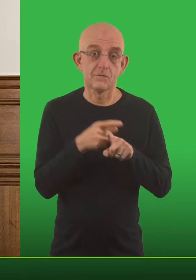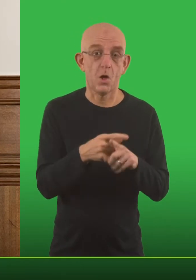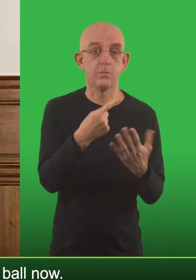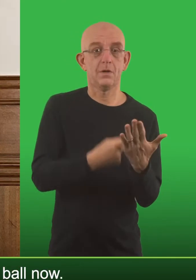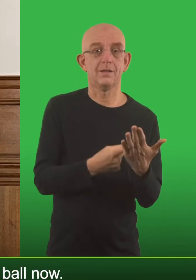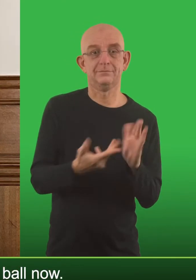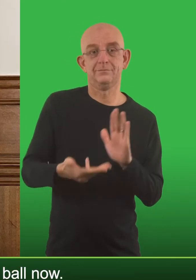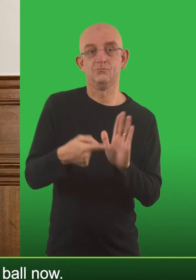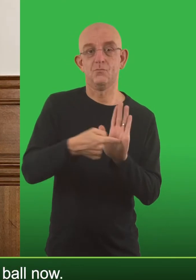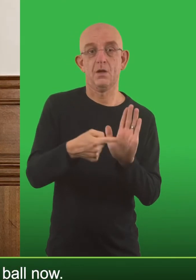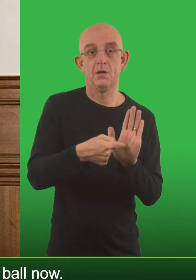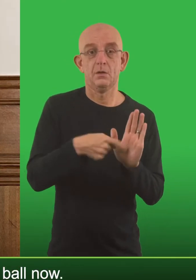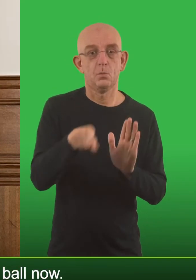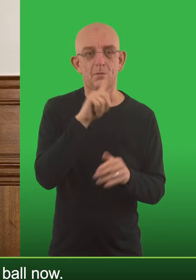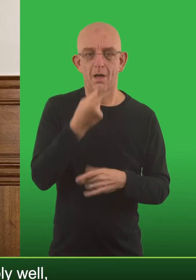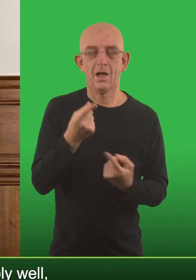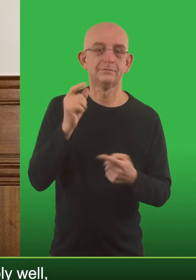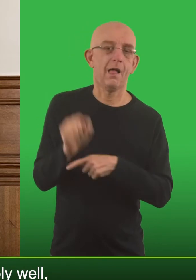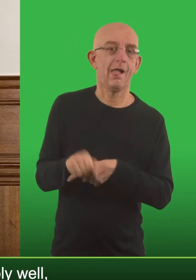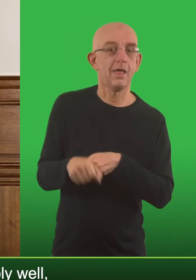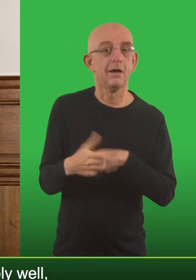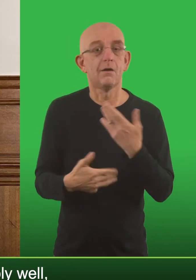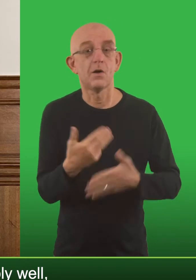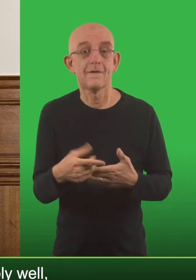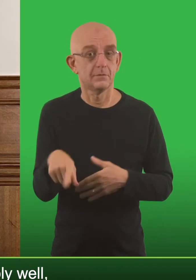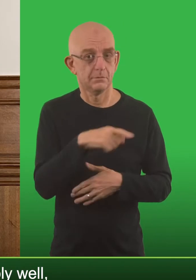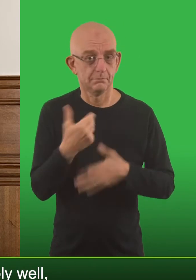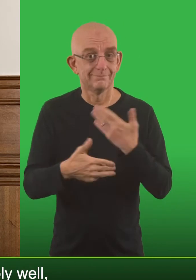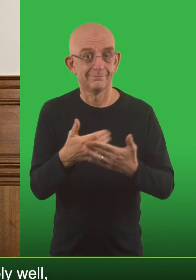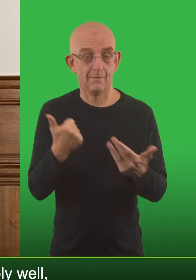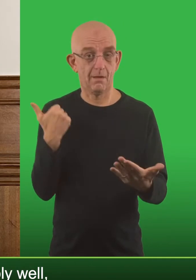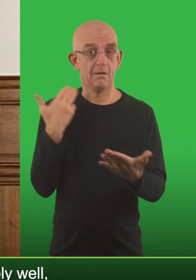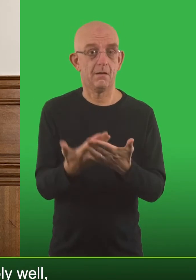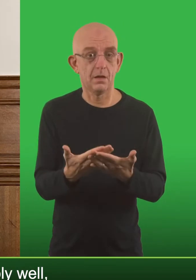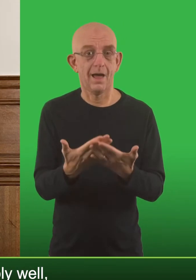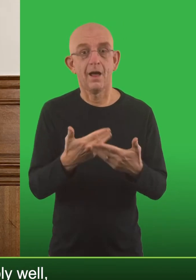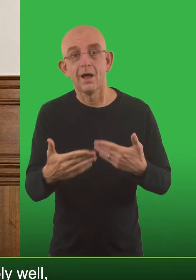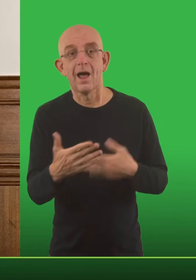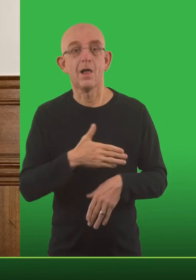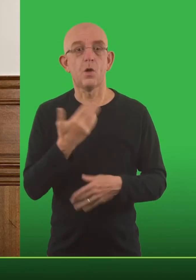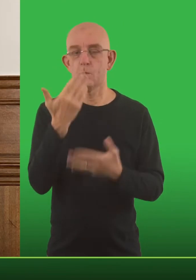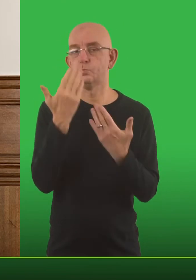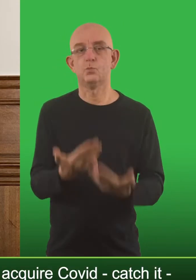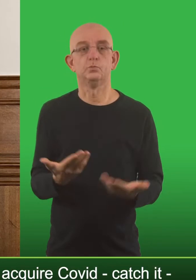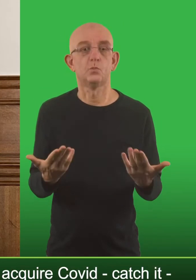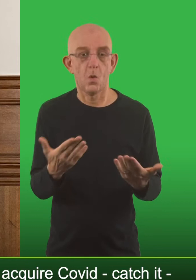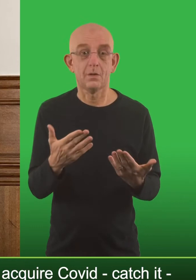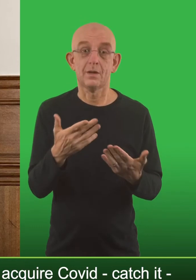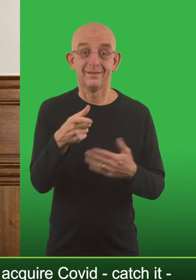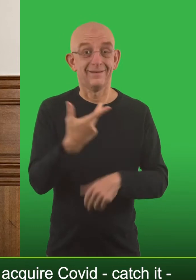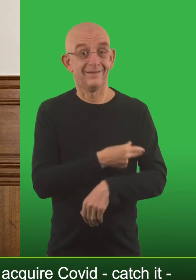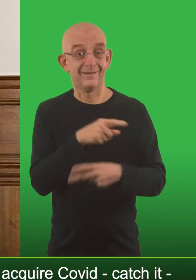that. We can't take our eye off the ball now. Things are going reasonably well. Don't know how long that will remain. But